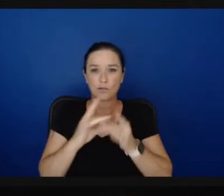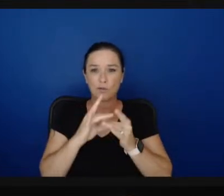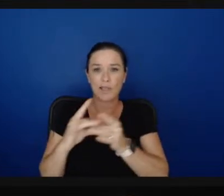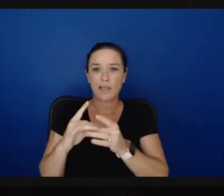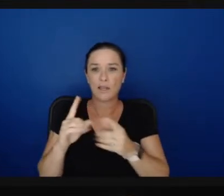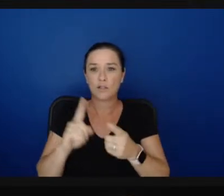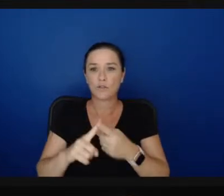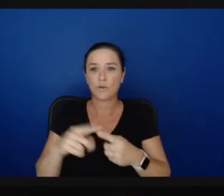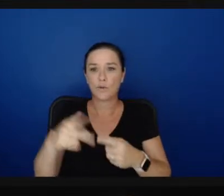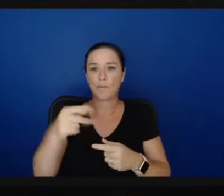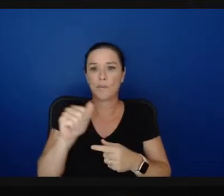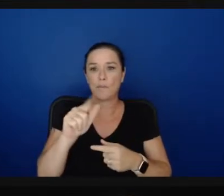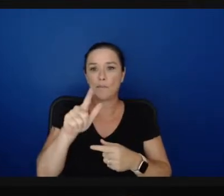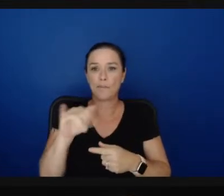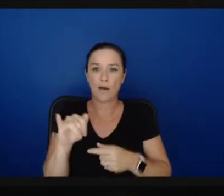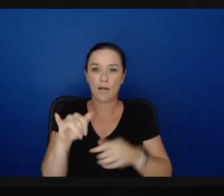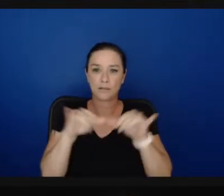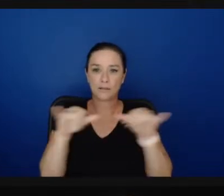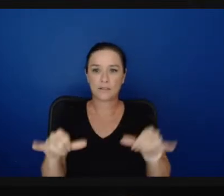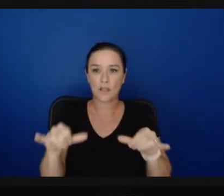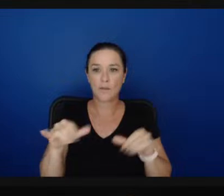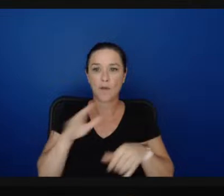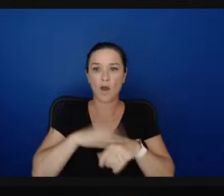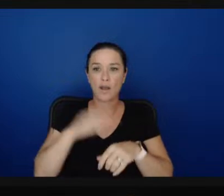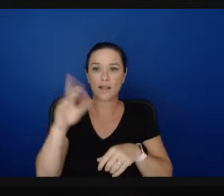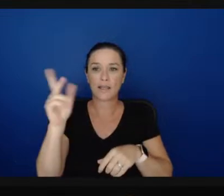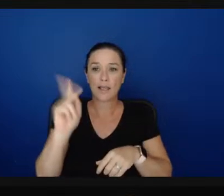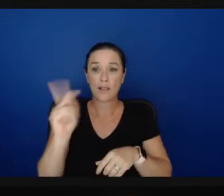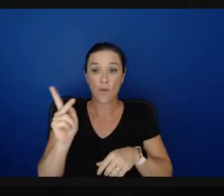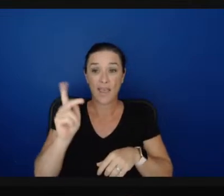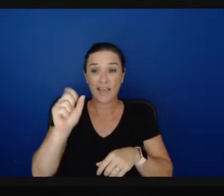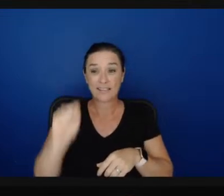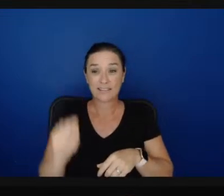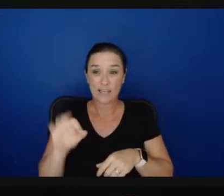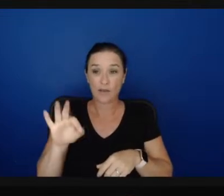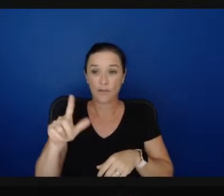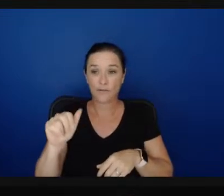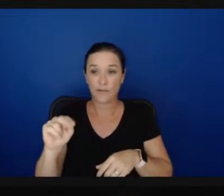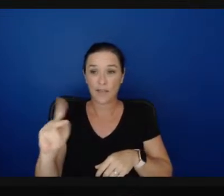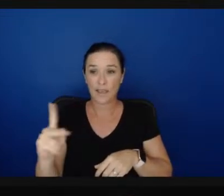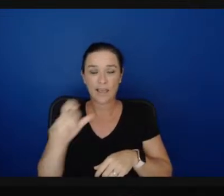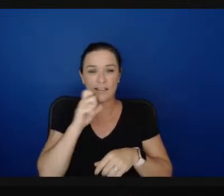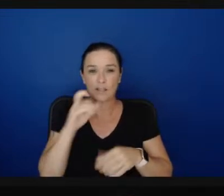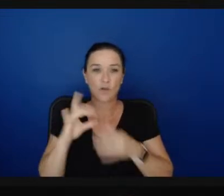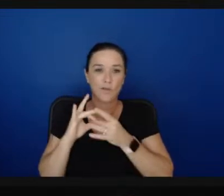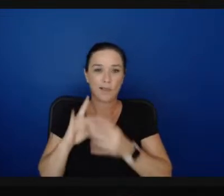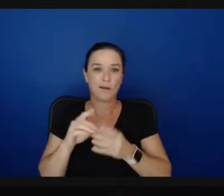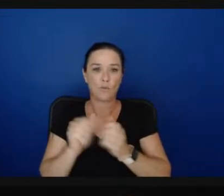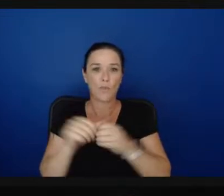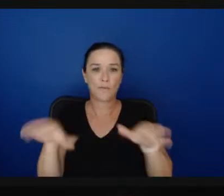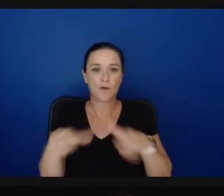of Kilauea's south flank and is not directly related to volcanic activity.